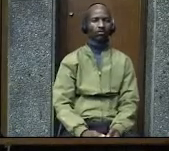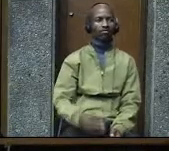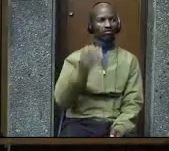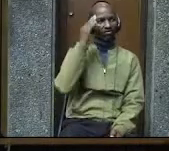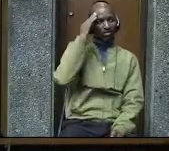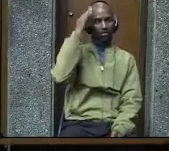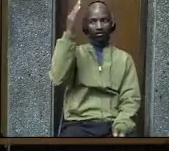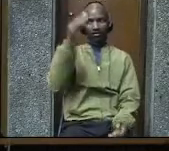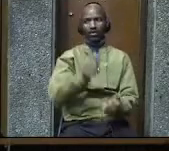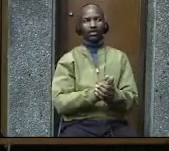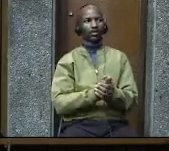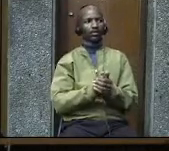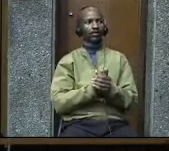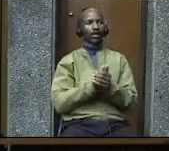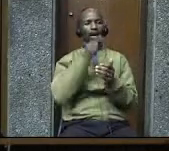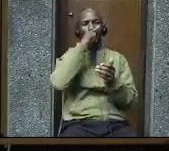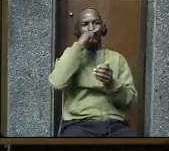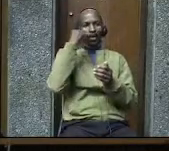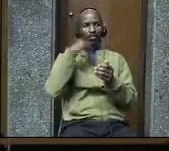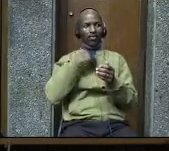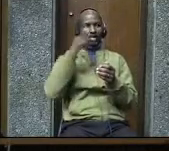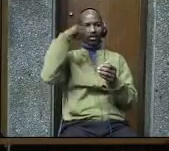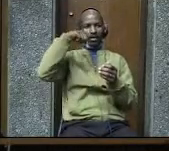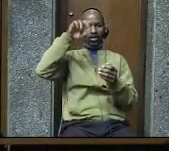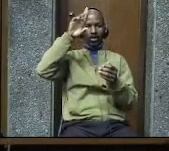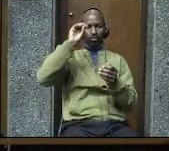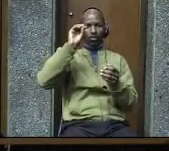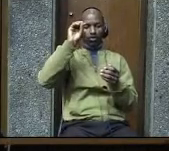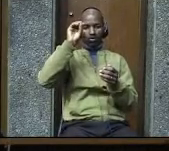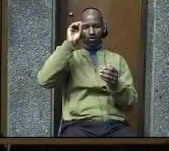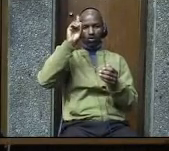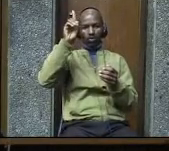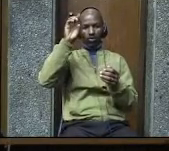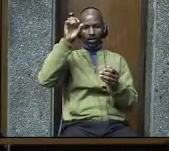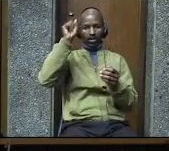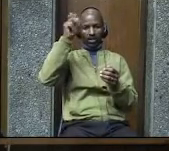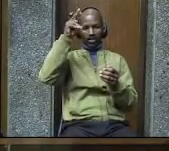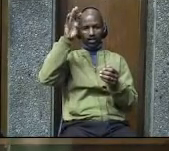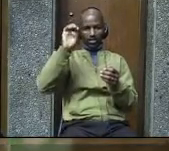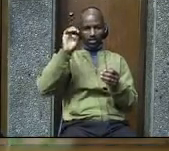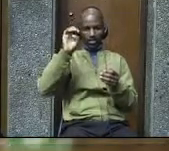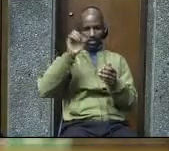Dumelang, libito ke Prudence Wahashanyani.